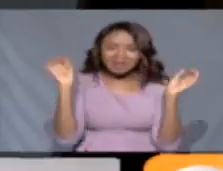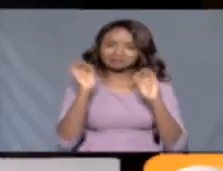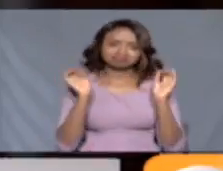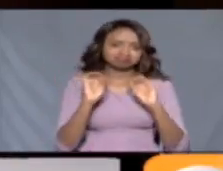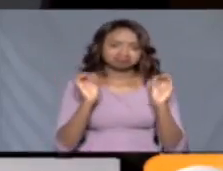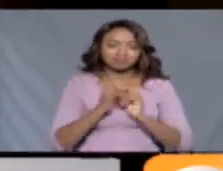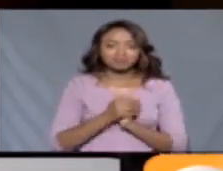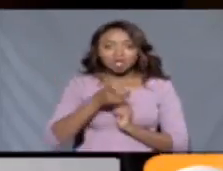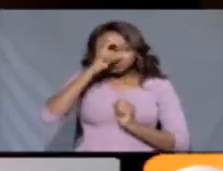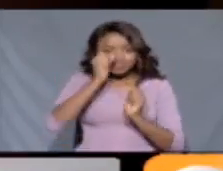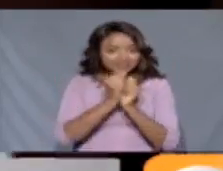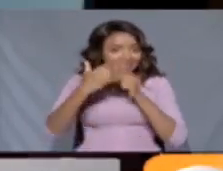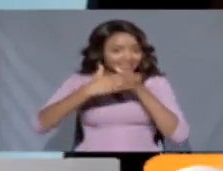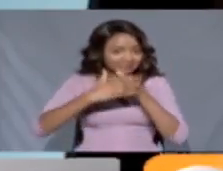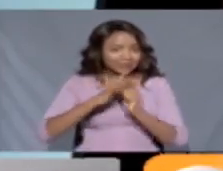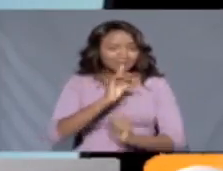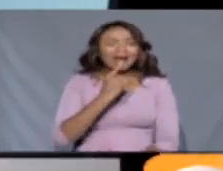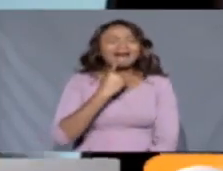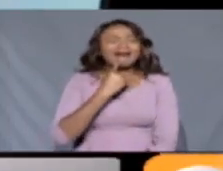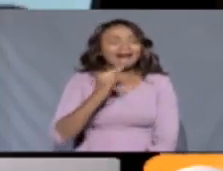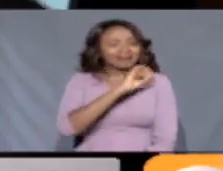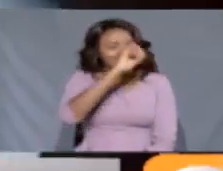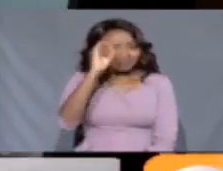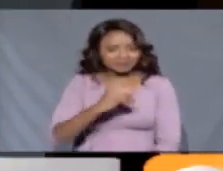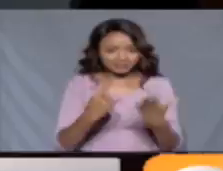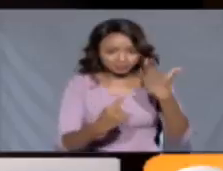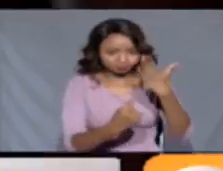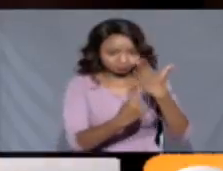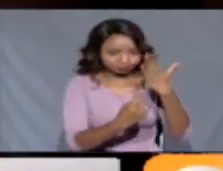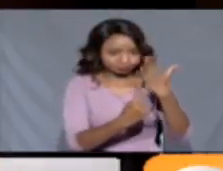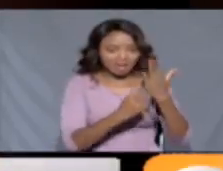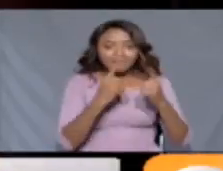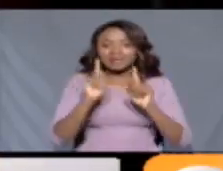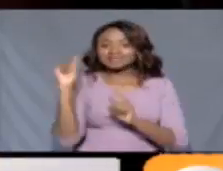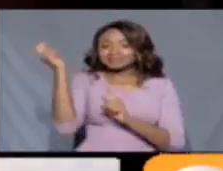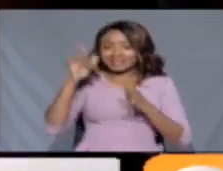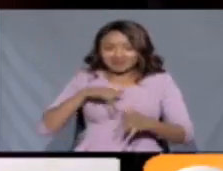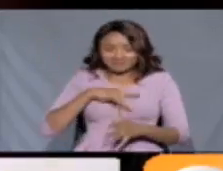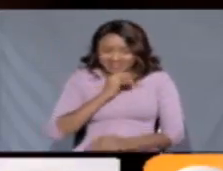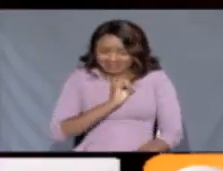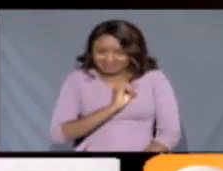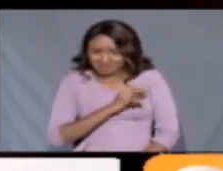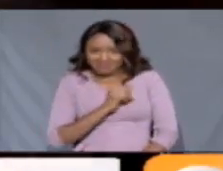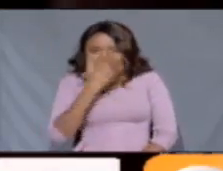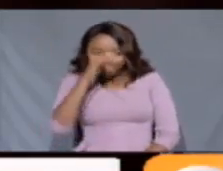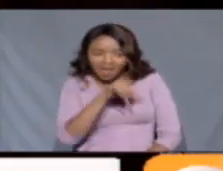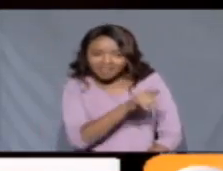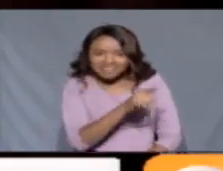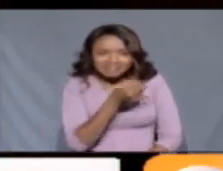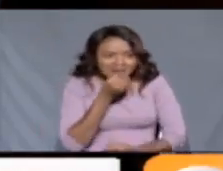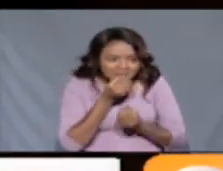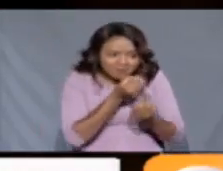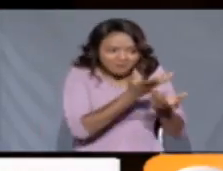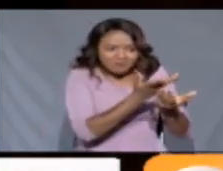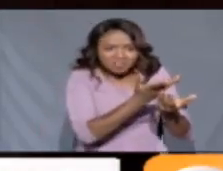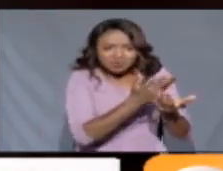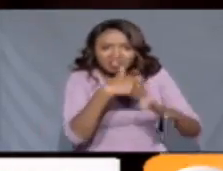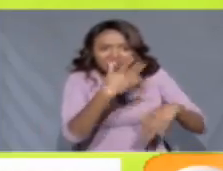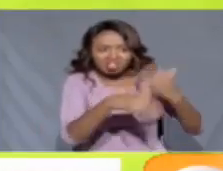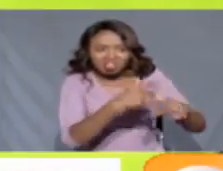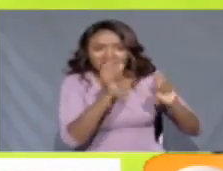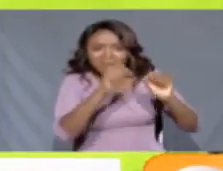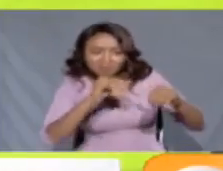2019 census being 100% digital, Kenyans have expressed fears that the data could be accessed by unauthorized